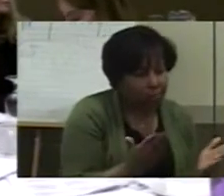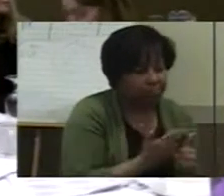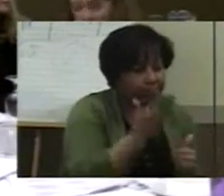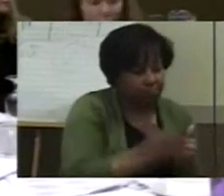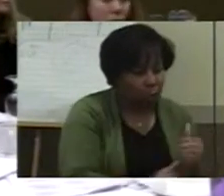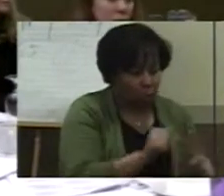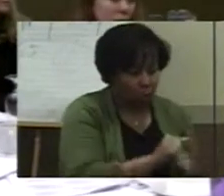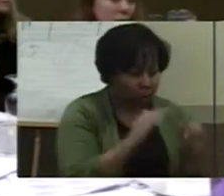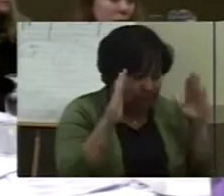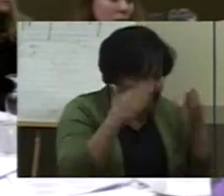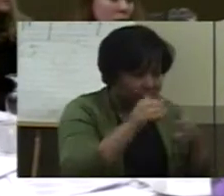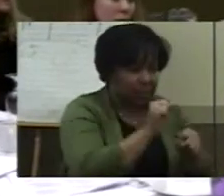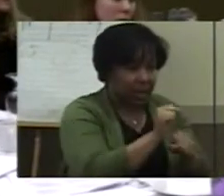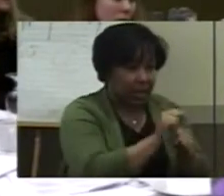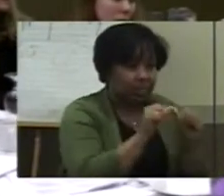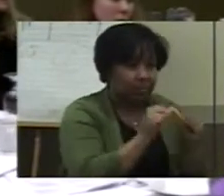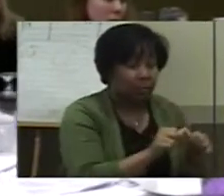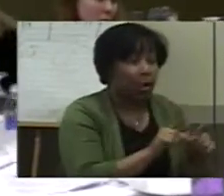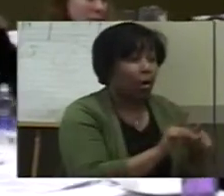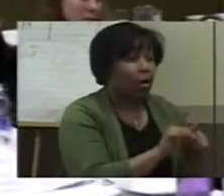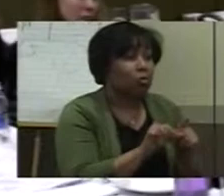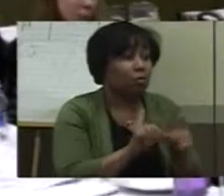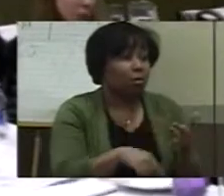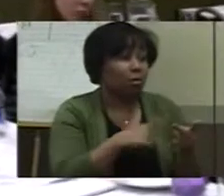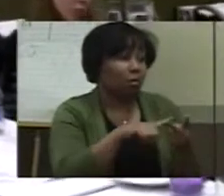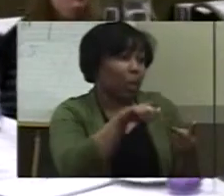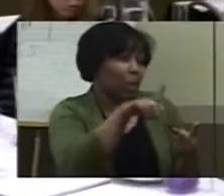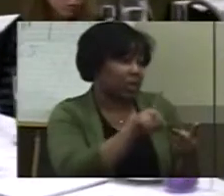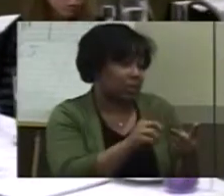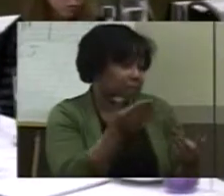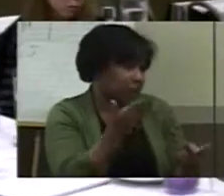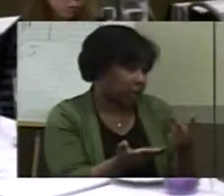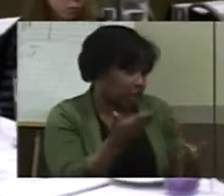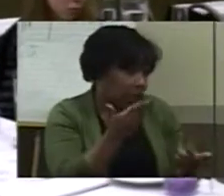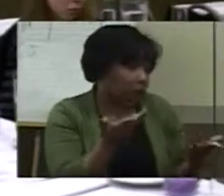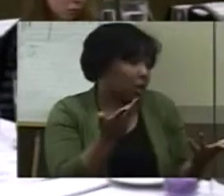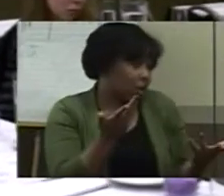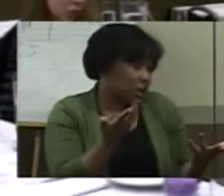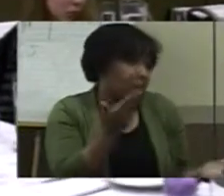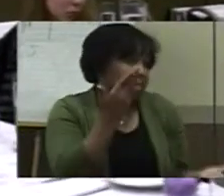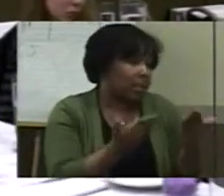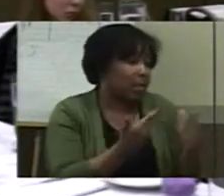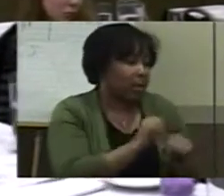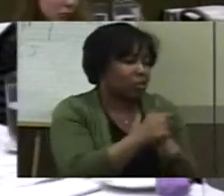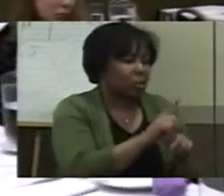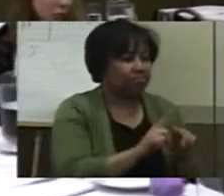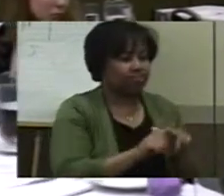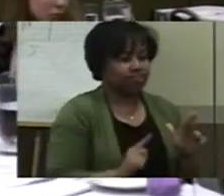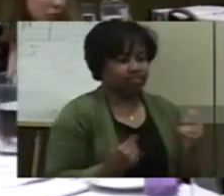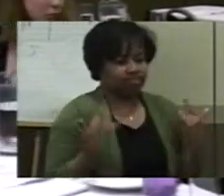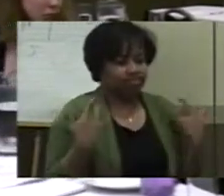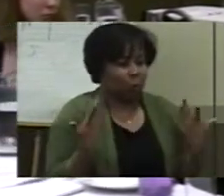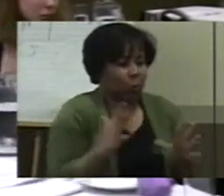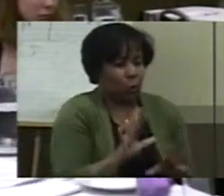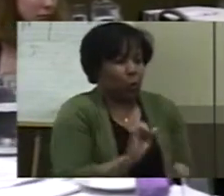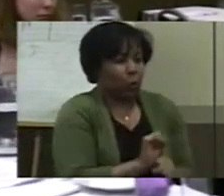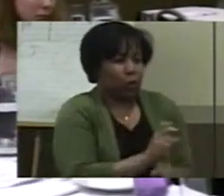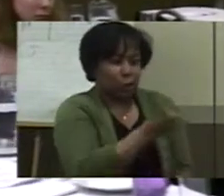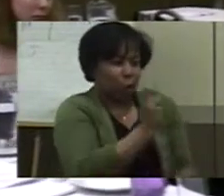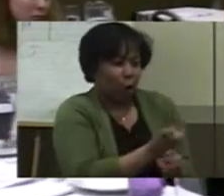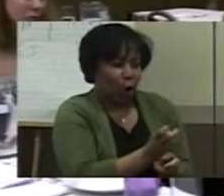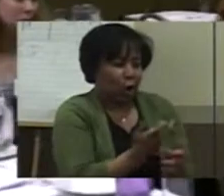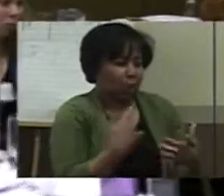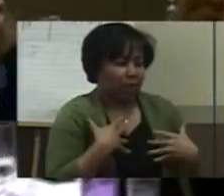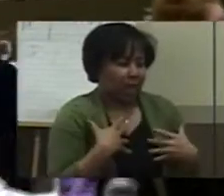and stay on task. It also could be related to the learning disability, so it may be a way to escape the work because it's too hard and she doesn't have